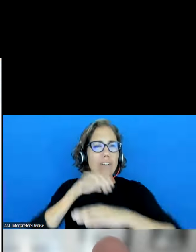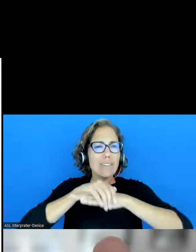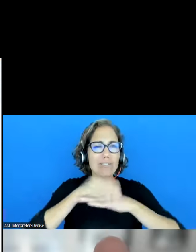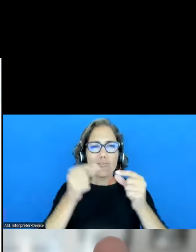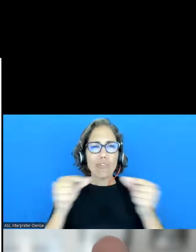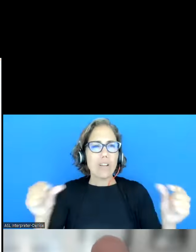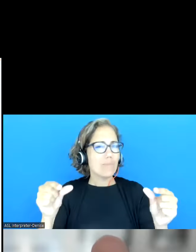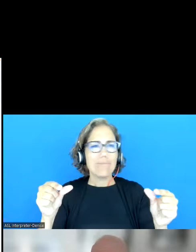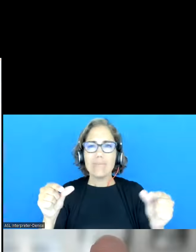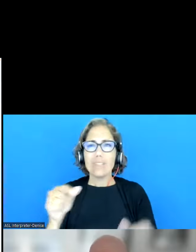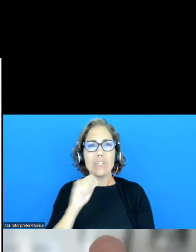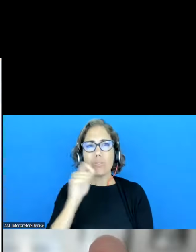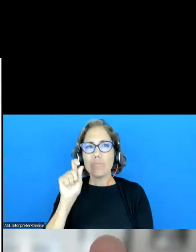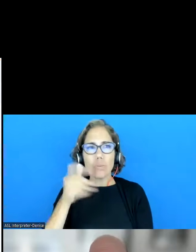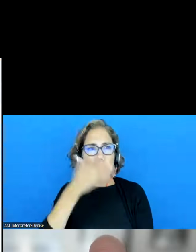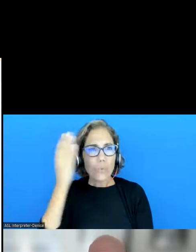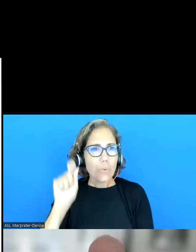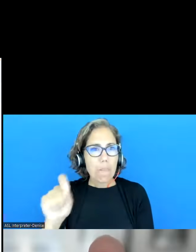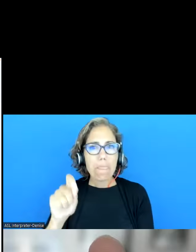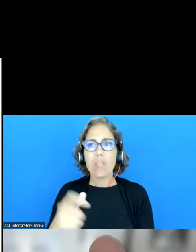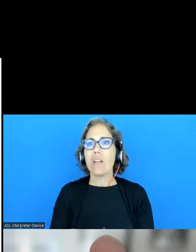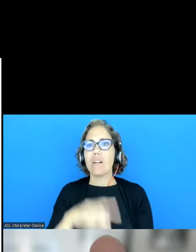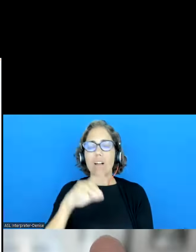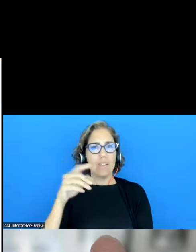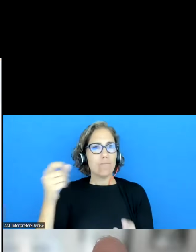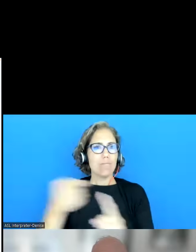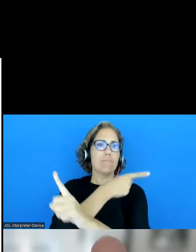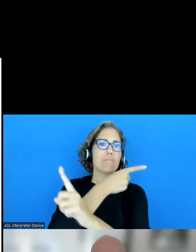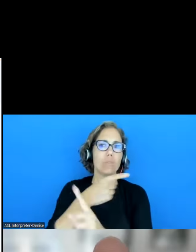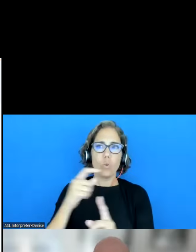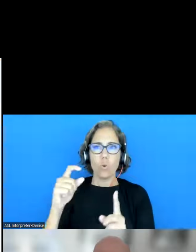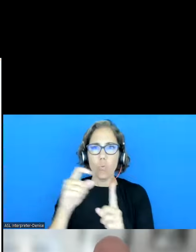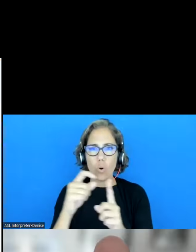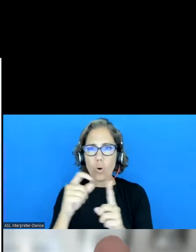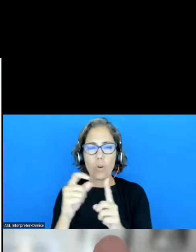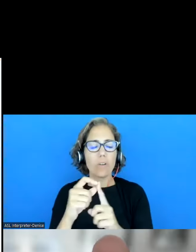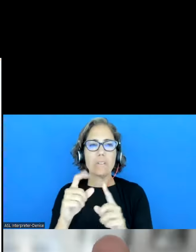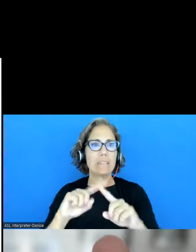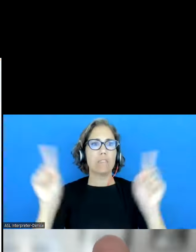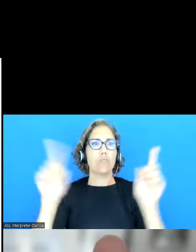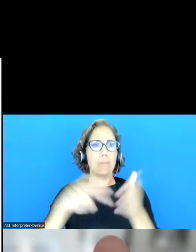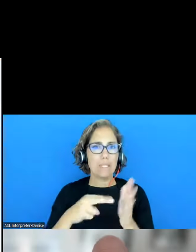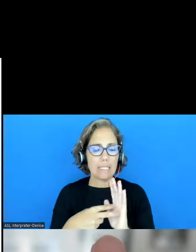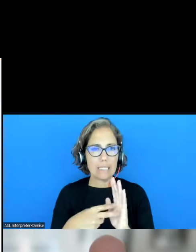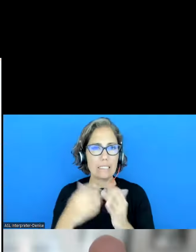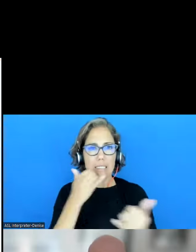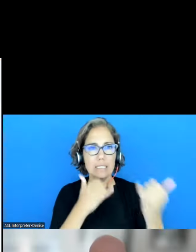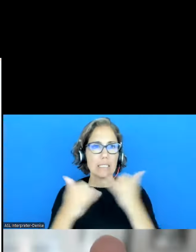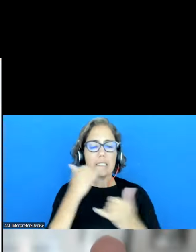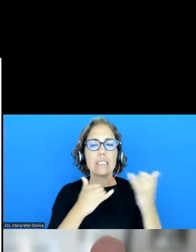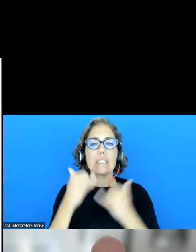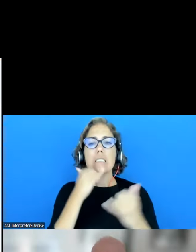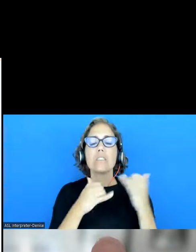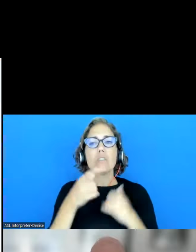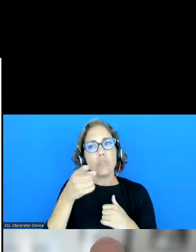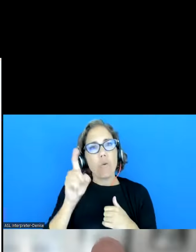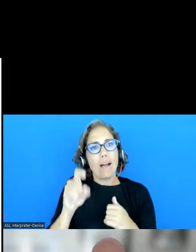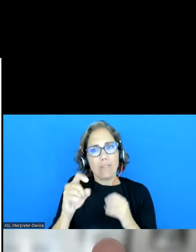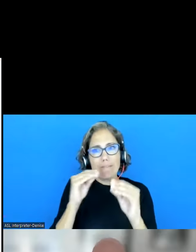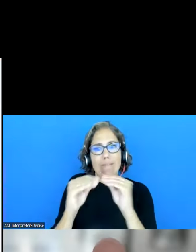capitalization, perhaps completely wrong words that will give the unintended meaning. So you need to take the time to edit any captions that